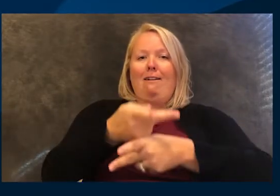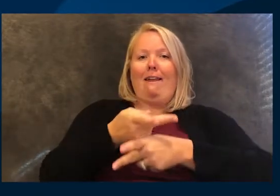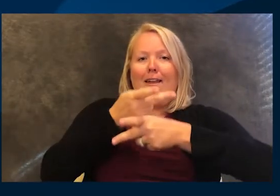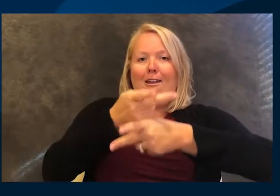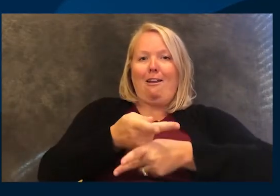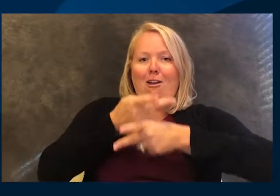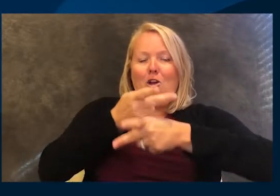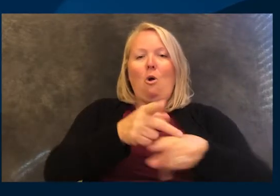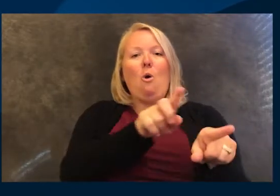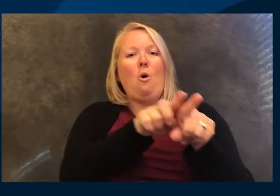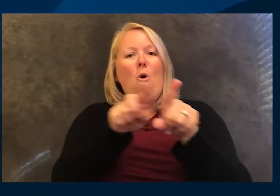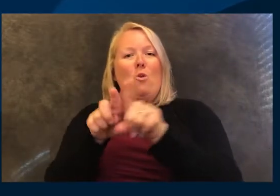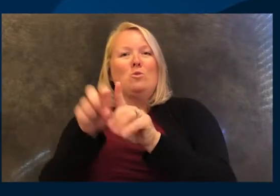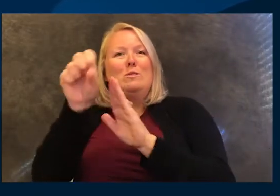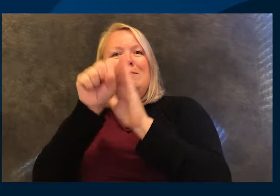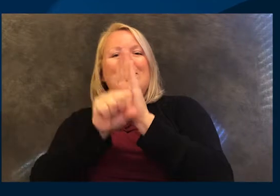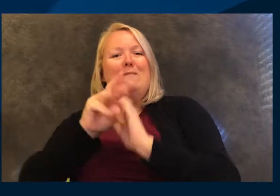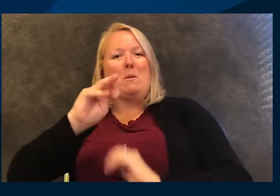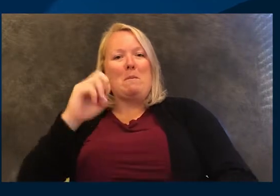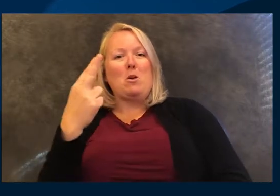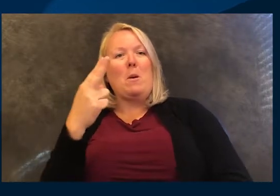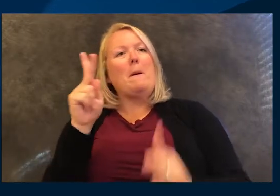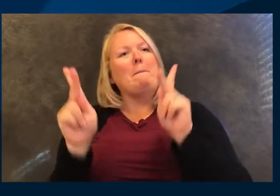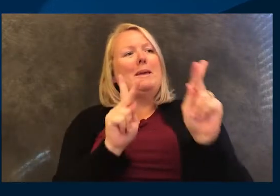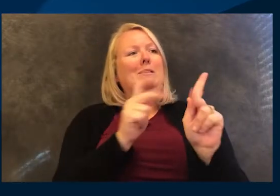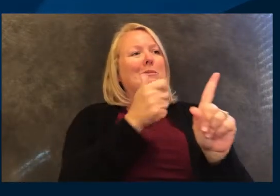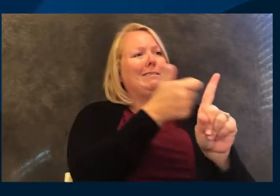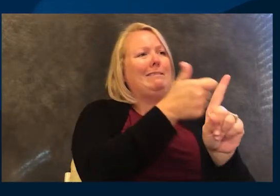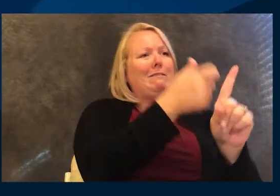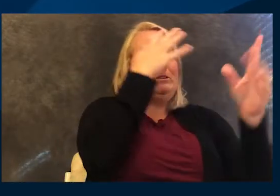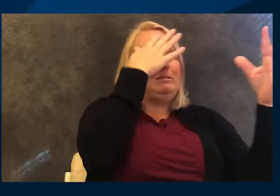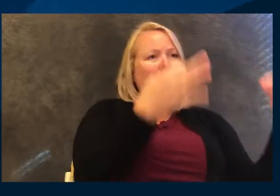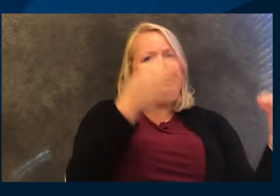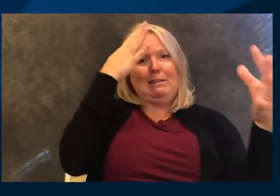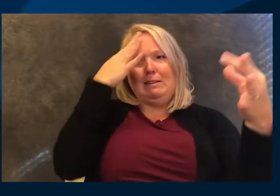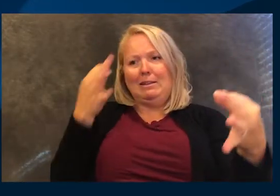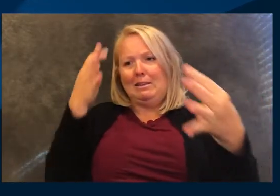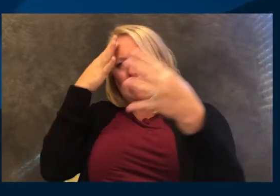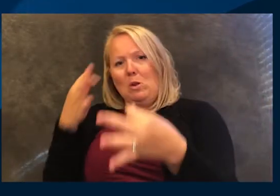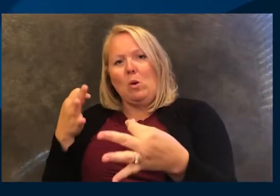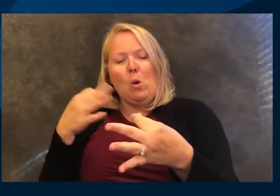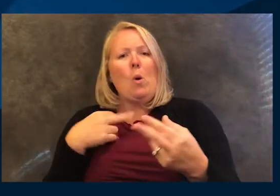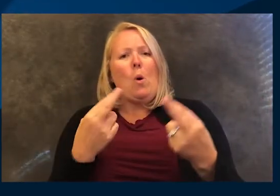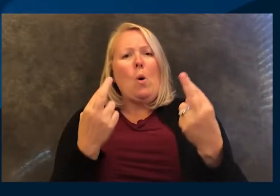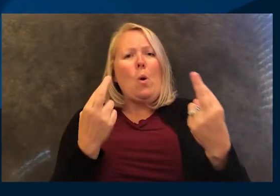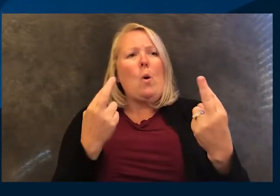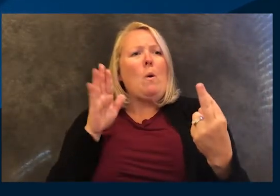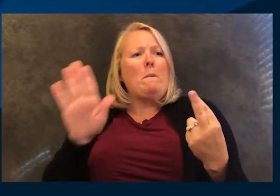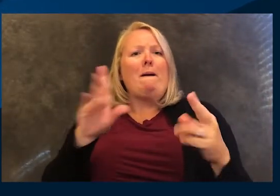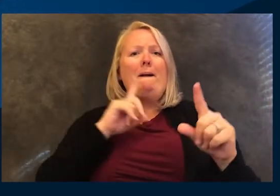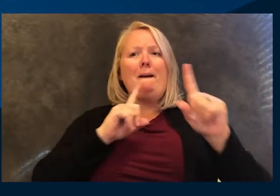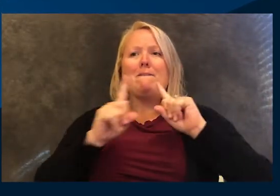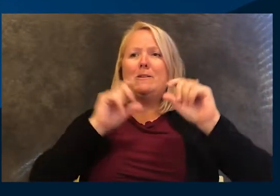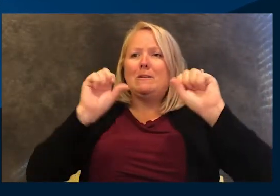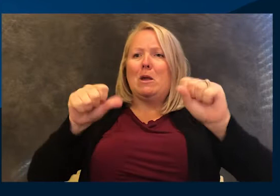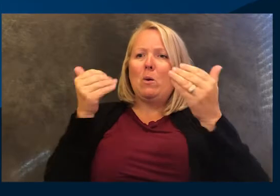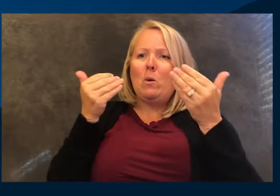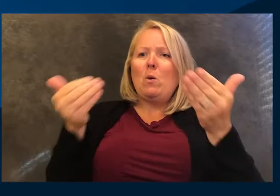It's so much better to have people make these choices. And we hope that we can have that conversation that will allow that to